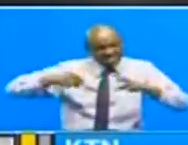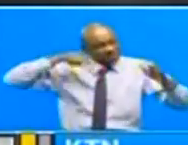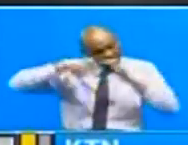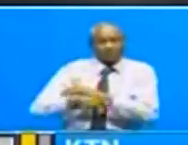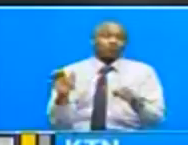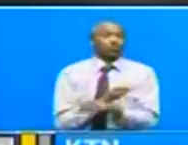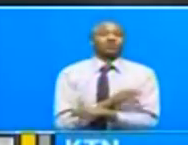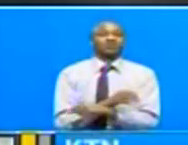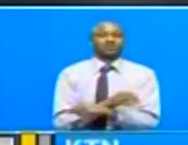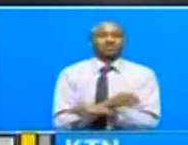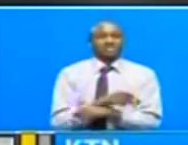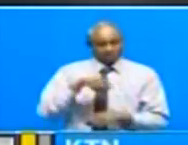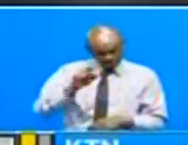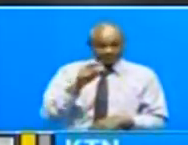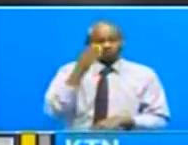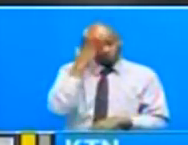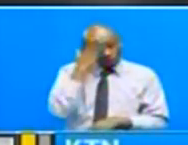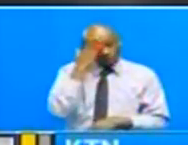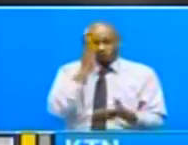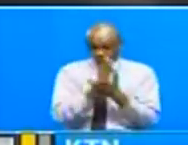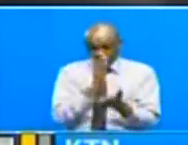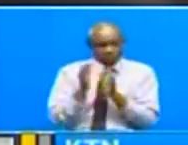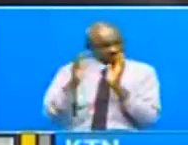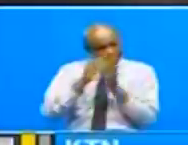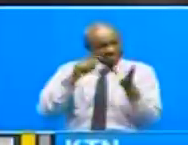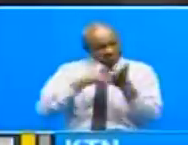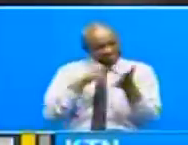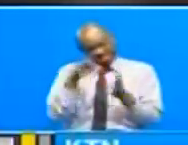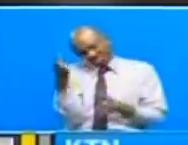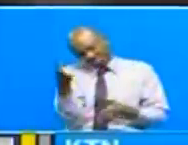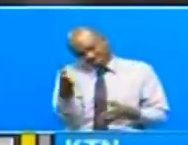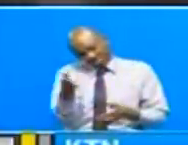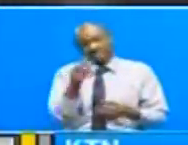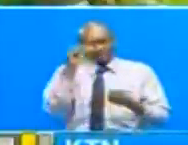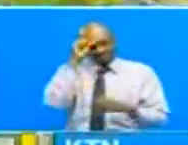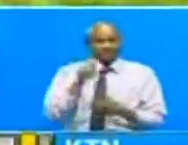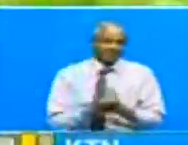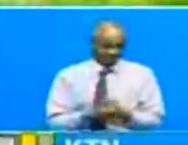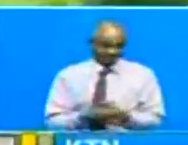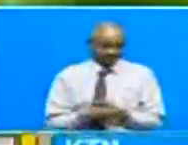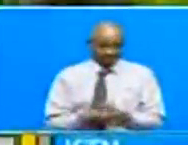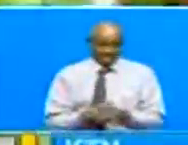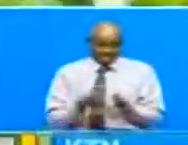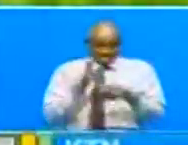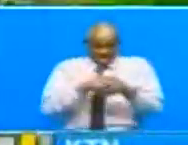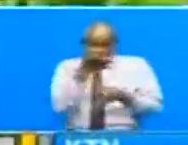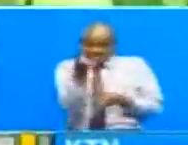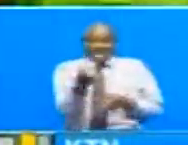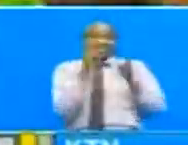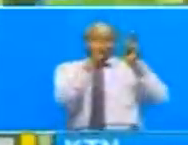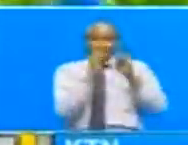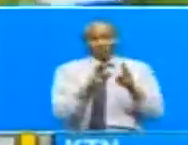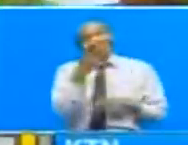kutosha kupata ya kwamba iko kitu imeenda kombo kwa serikali. Meanwhile in Kisumu,